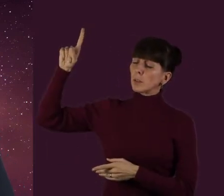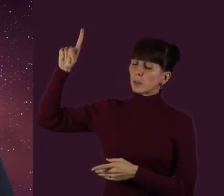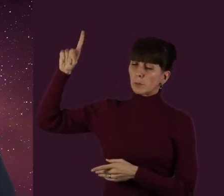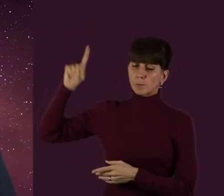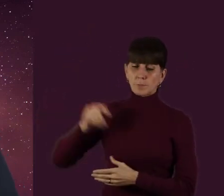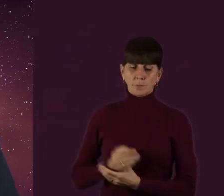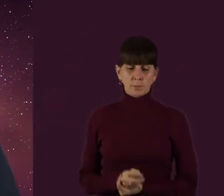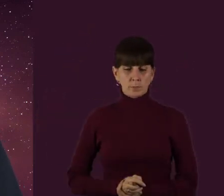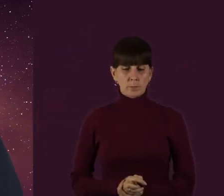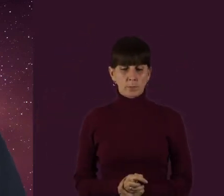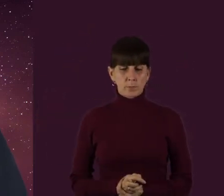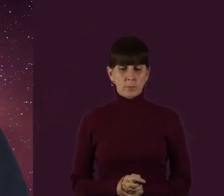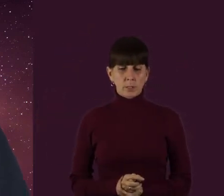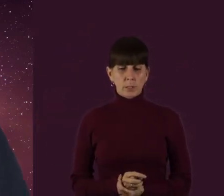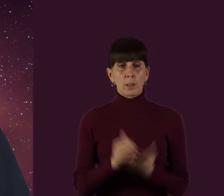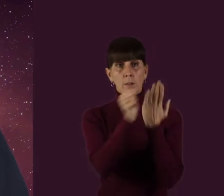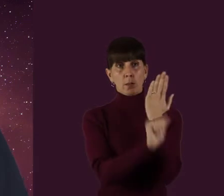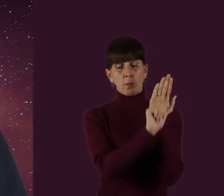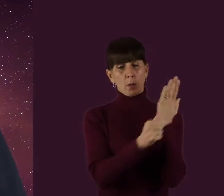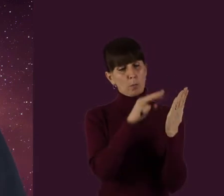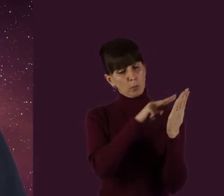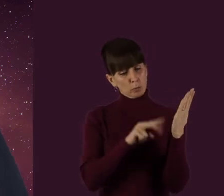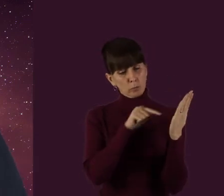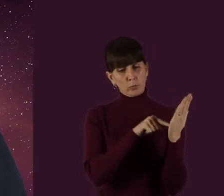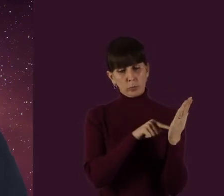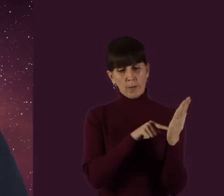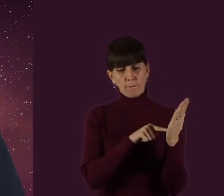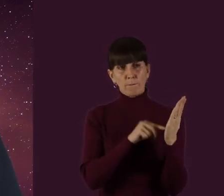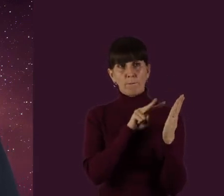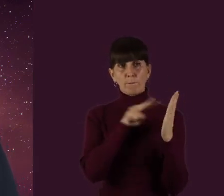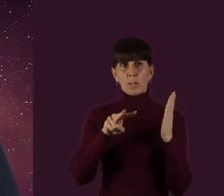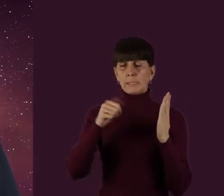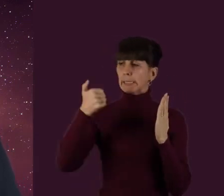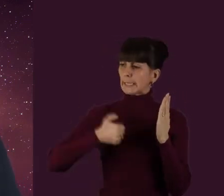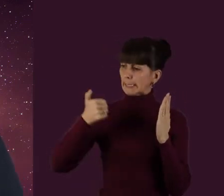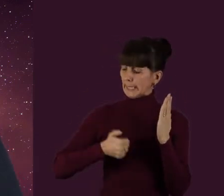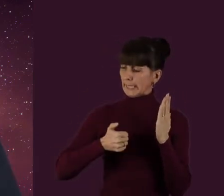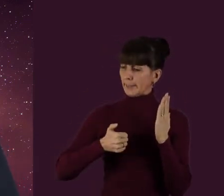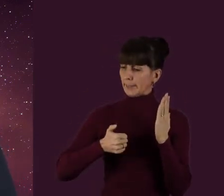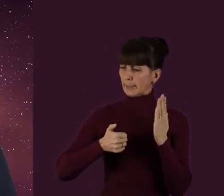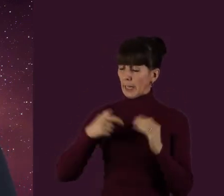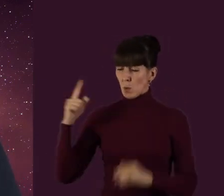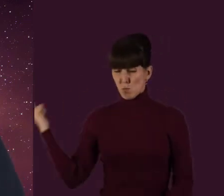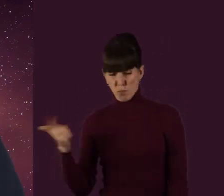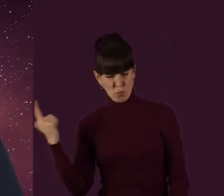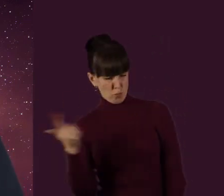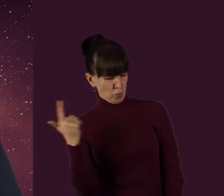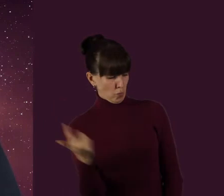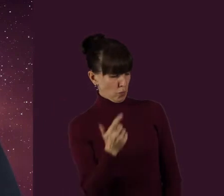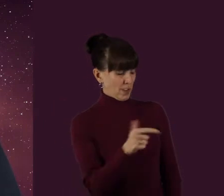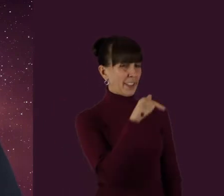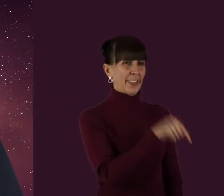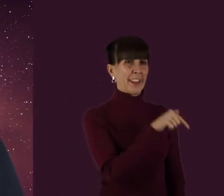And so scripture continues in verse 16. "So they hurried off and they found Mary and Joseph and the baby